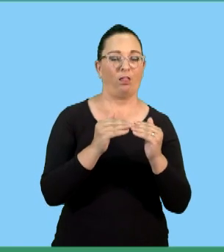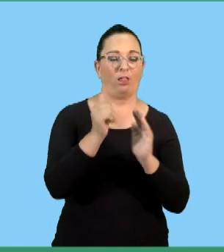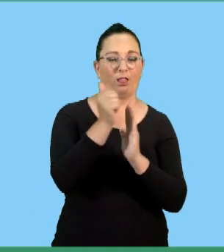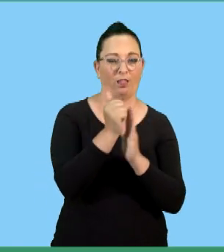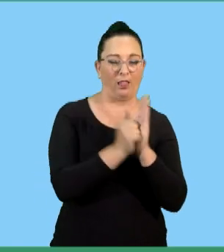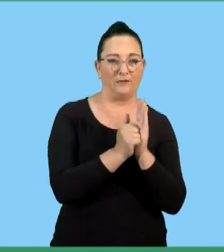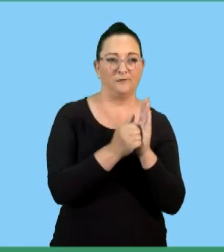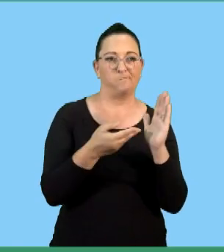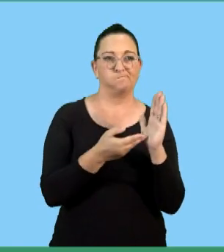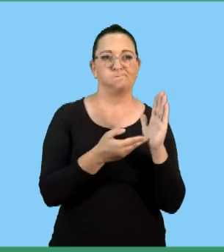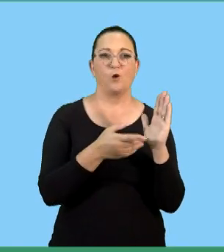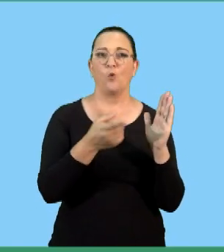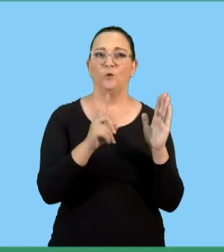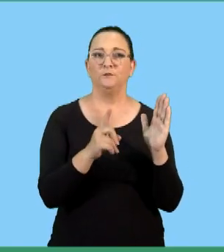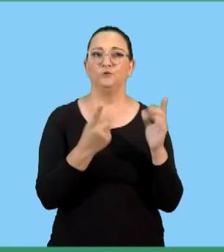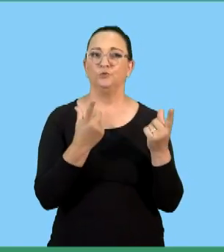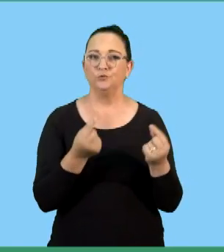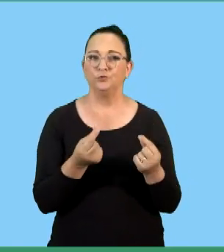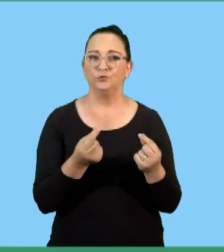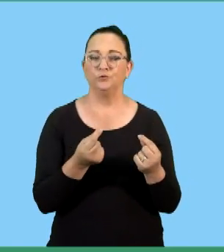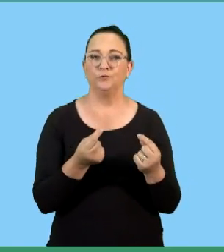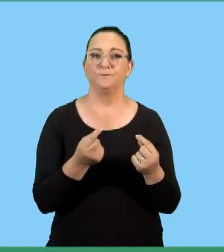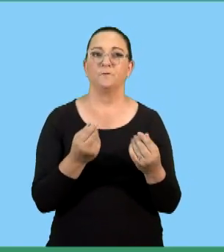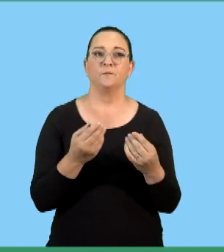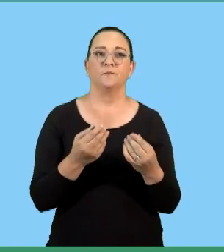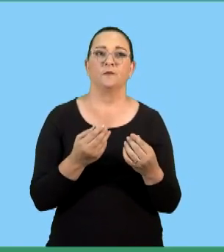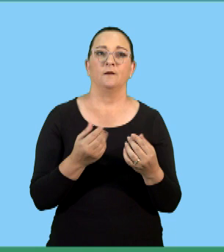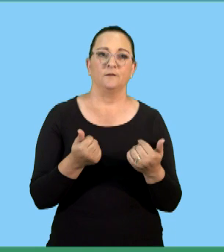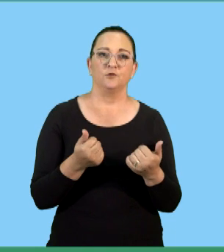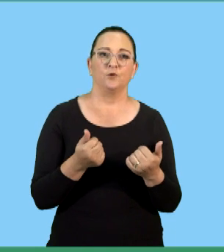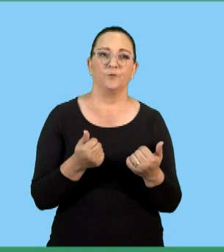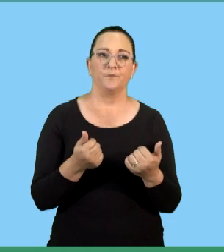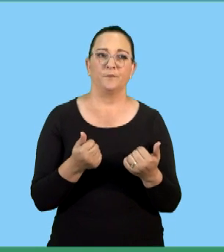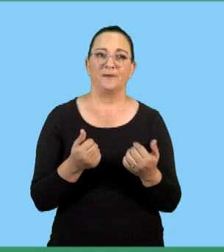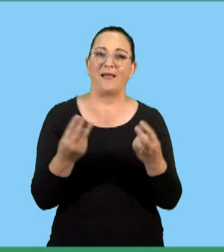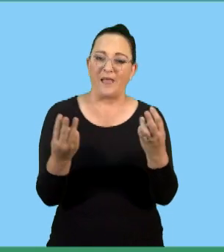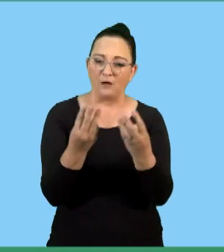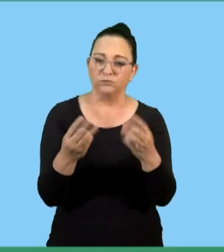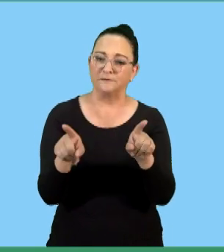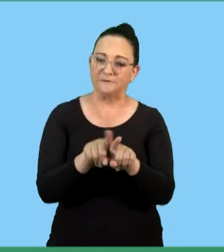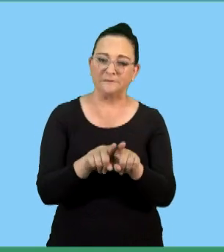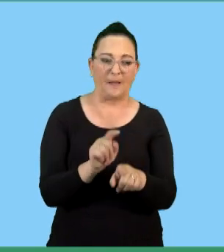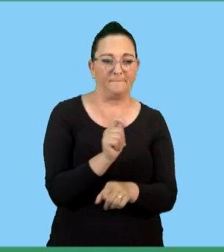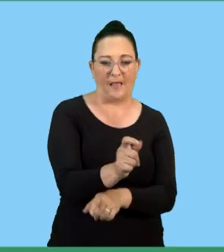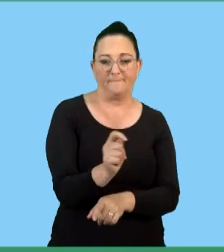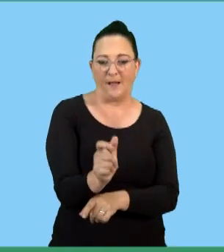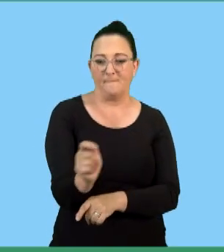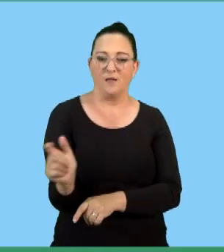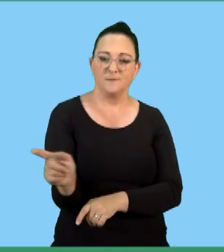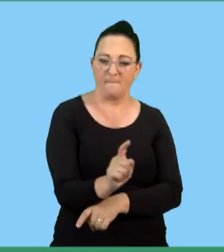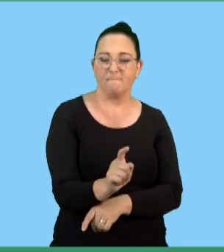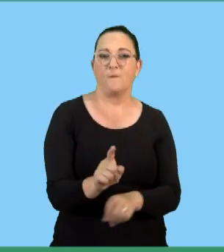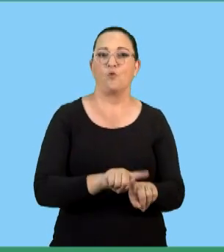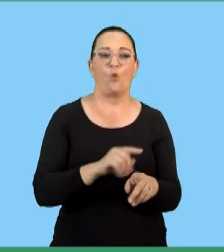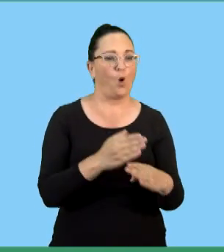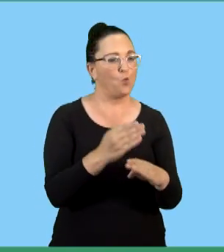allows employees who do the same work to be paid equally. So equal pay for work that is